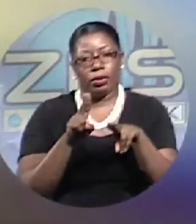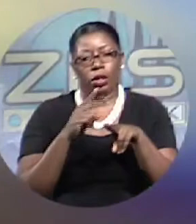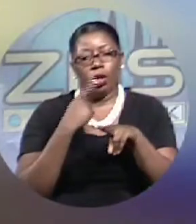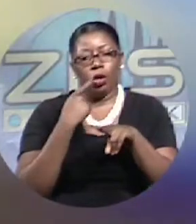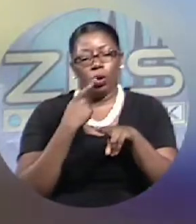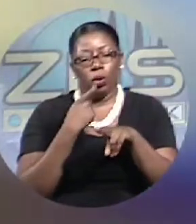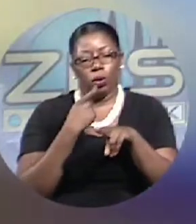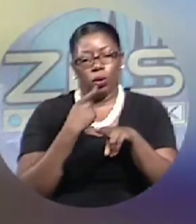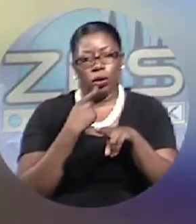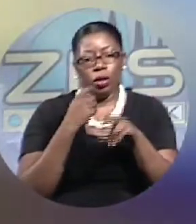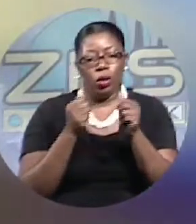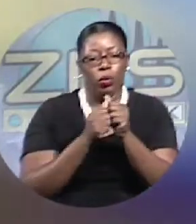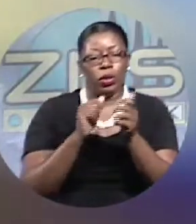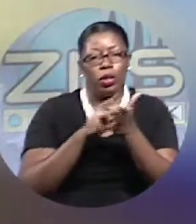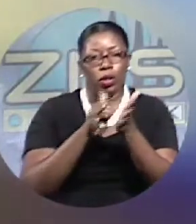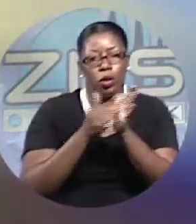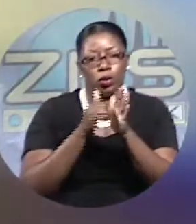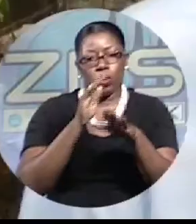program.